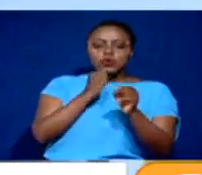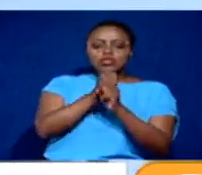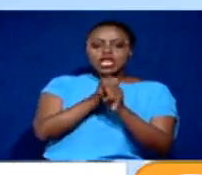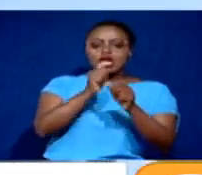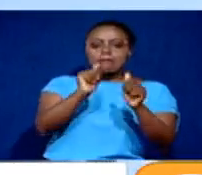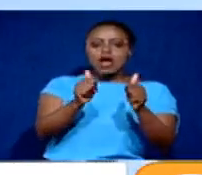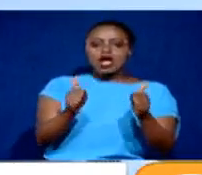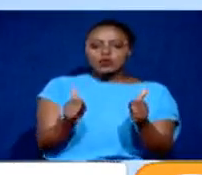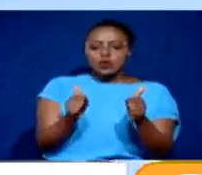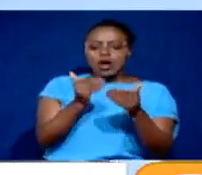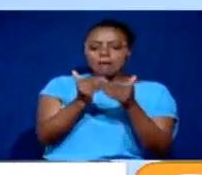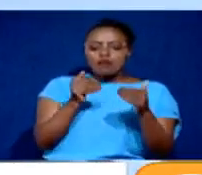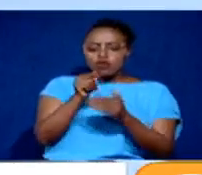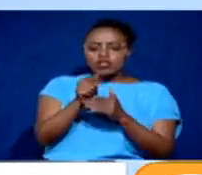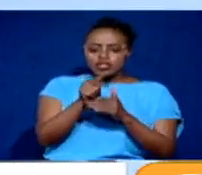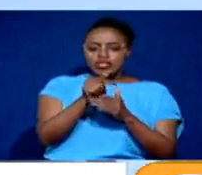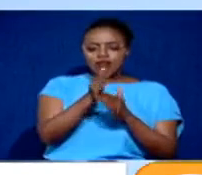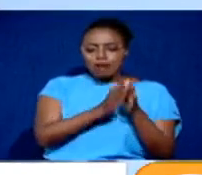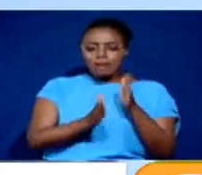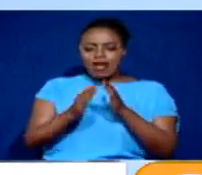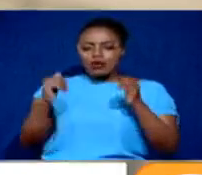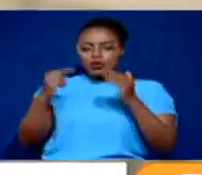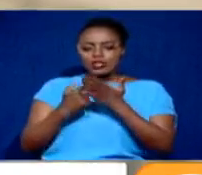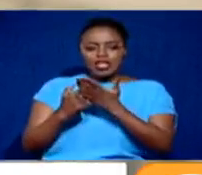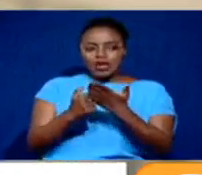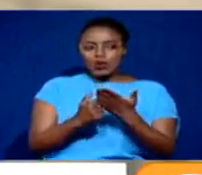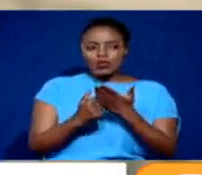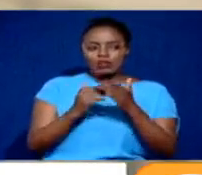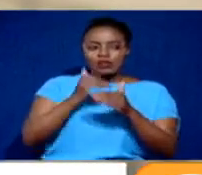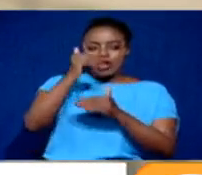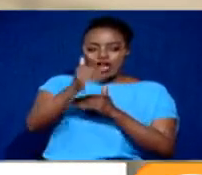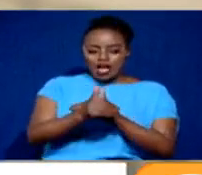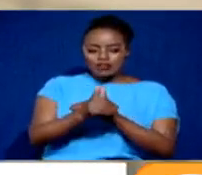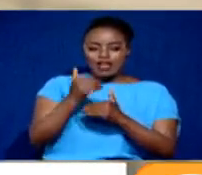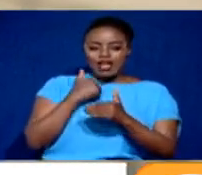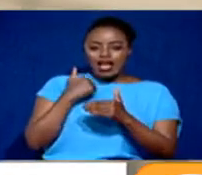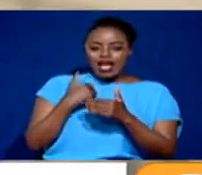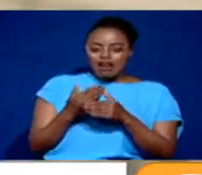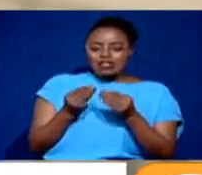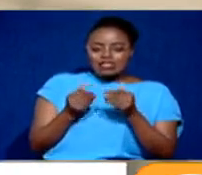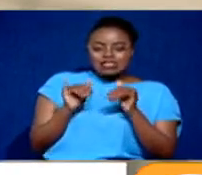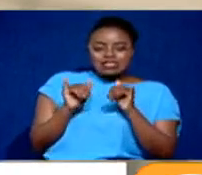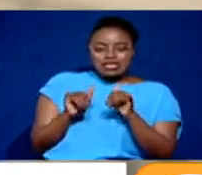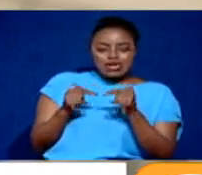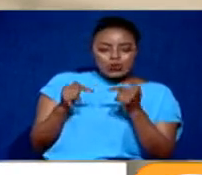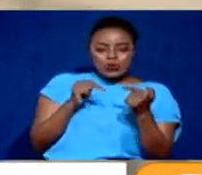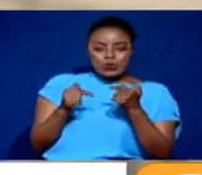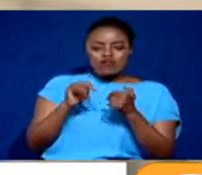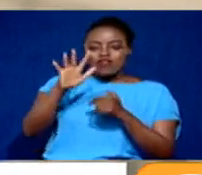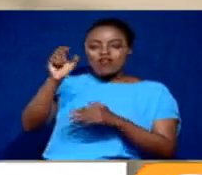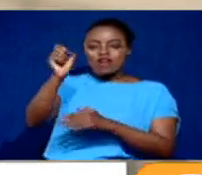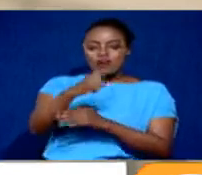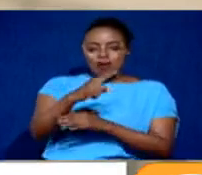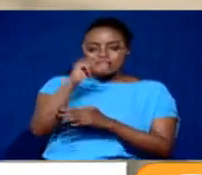undertaken before this scheme was negotiated. After a contentious face-off that lasted almost